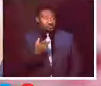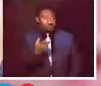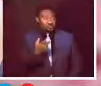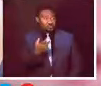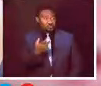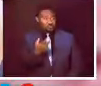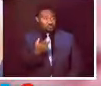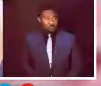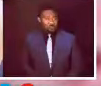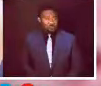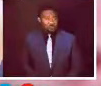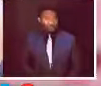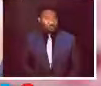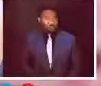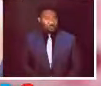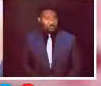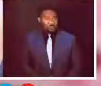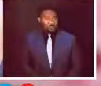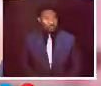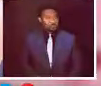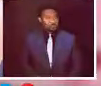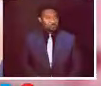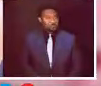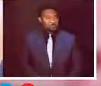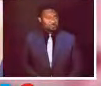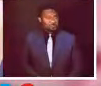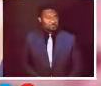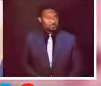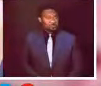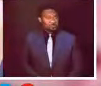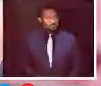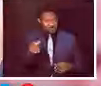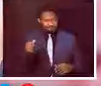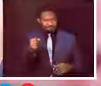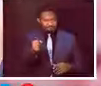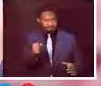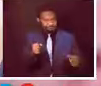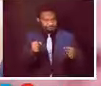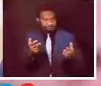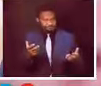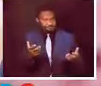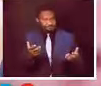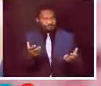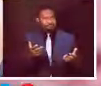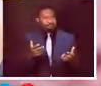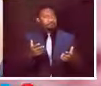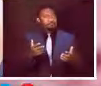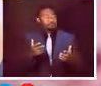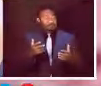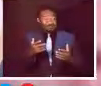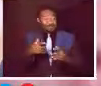Now, with two persons to be appointed, let's now apply the